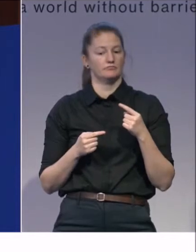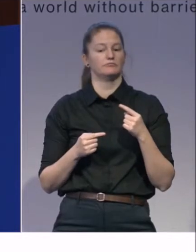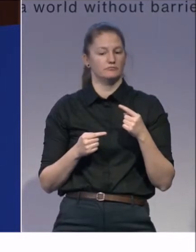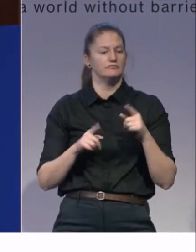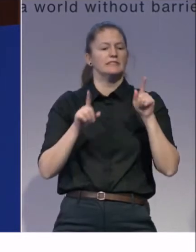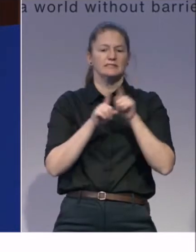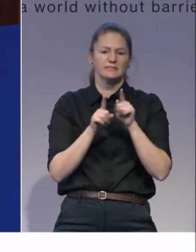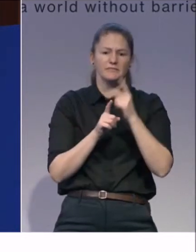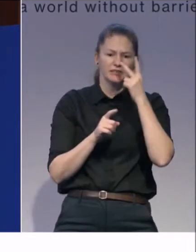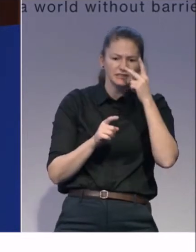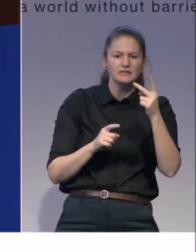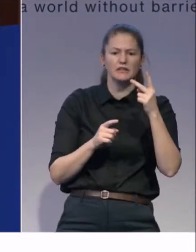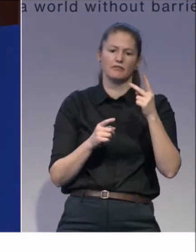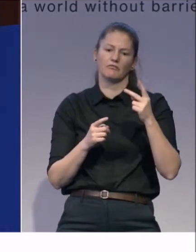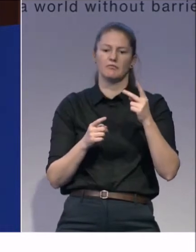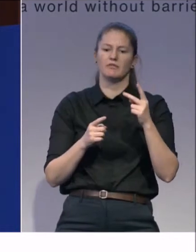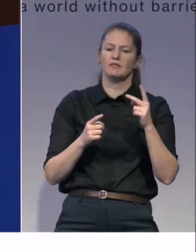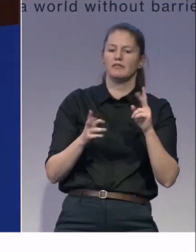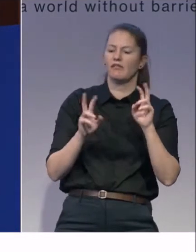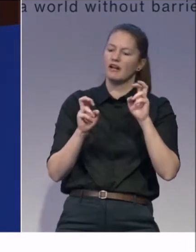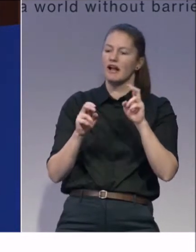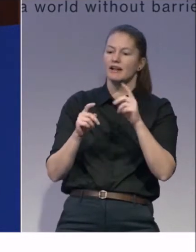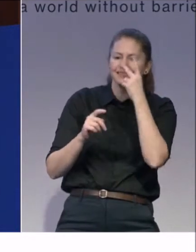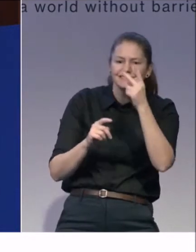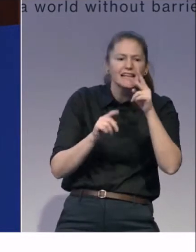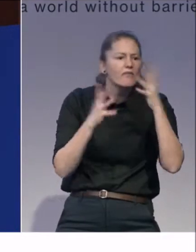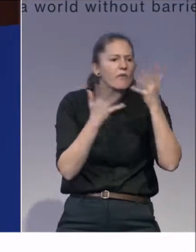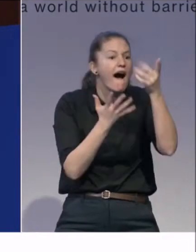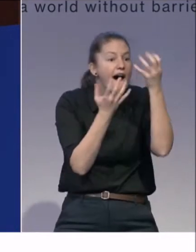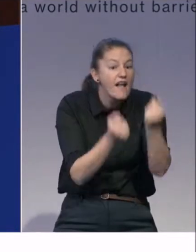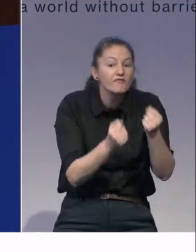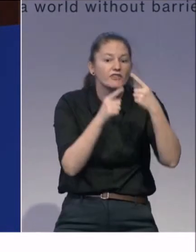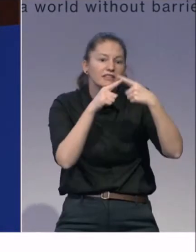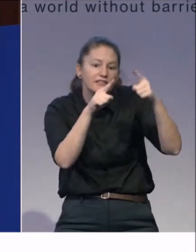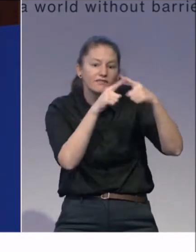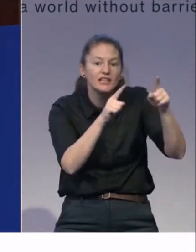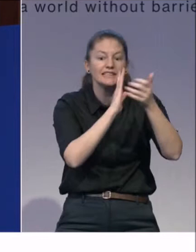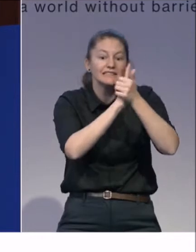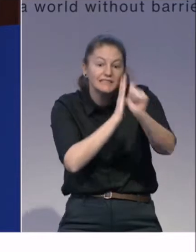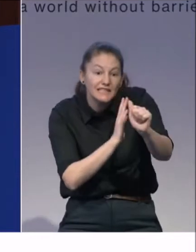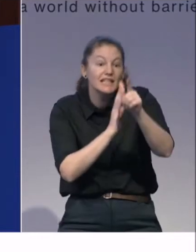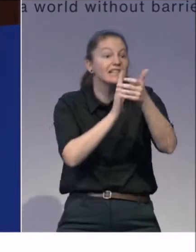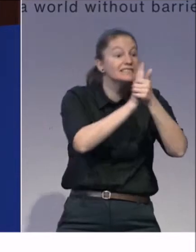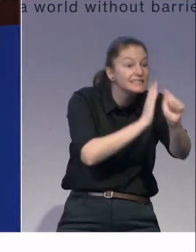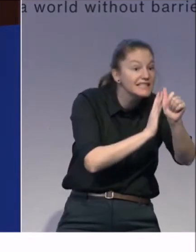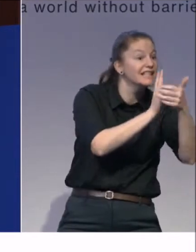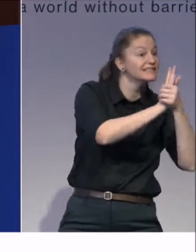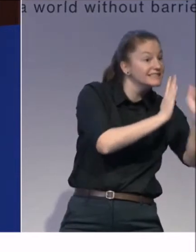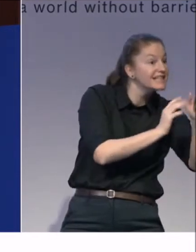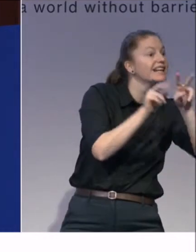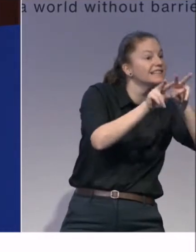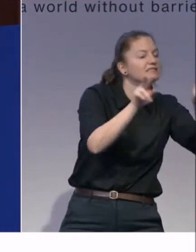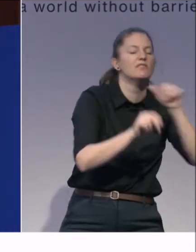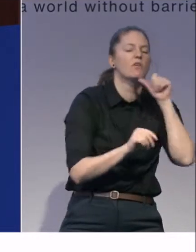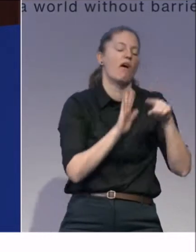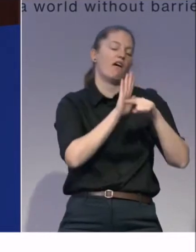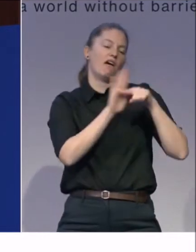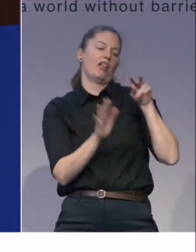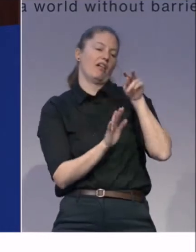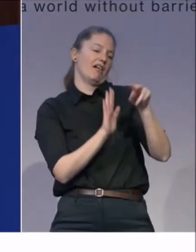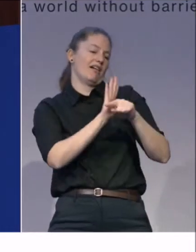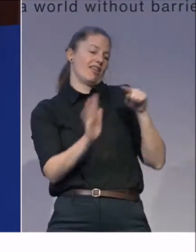disabilities. And because we need to understand that people with disability